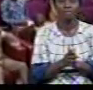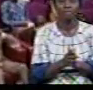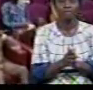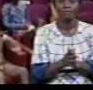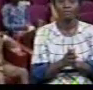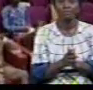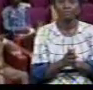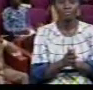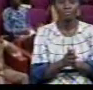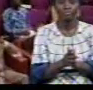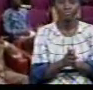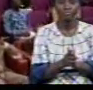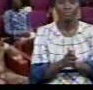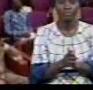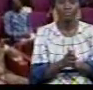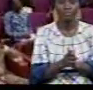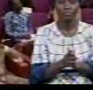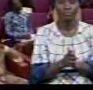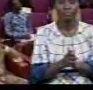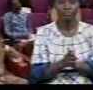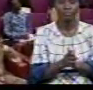diseased. Look at that word.